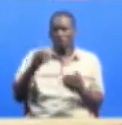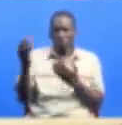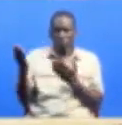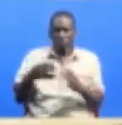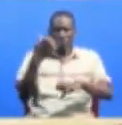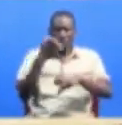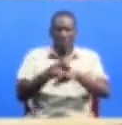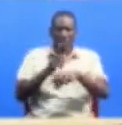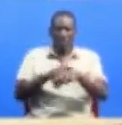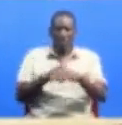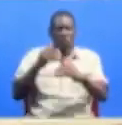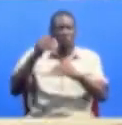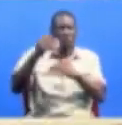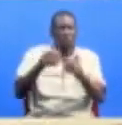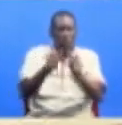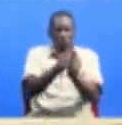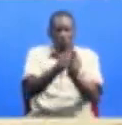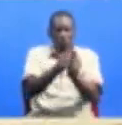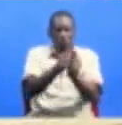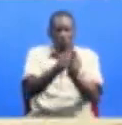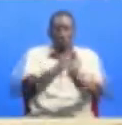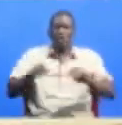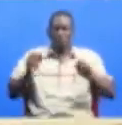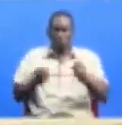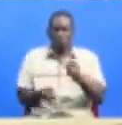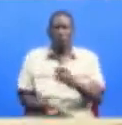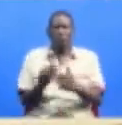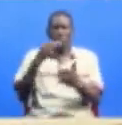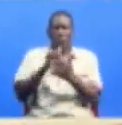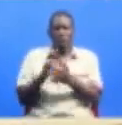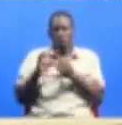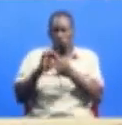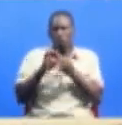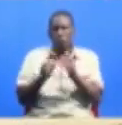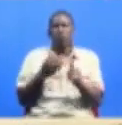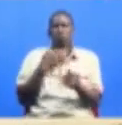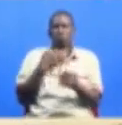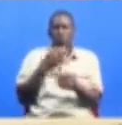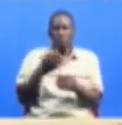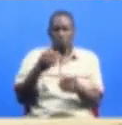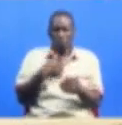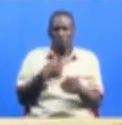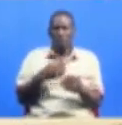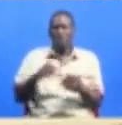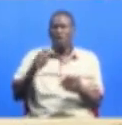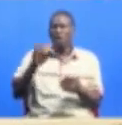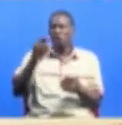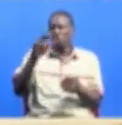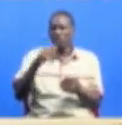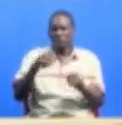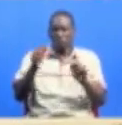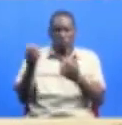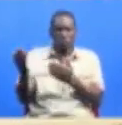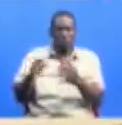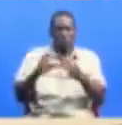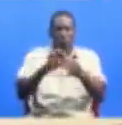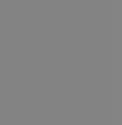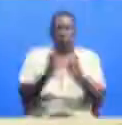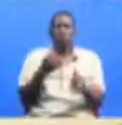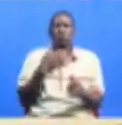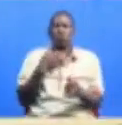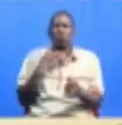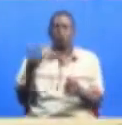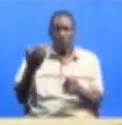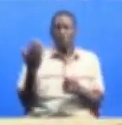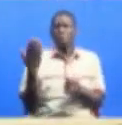the hard part of the forwards together and to be able to form that unit that we want them to drive. And Tony is able to bring the unity that we want the backs